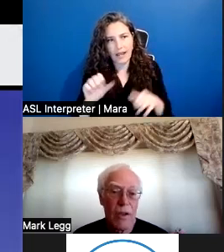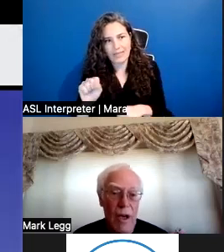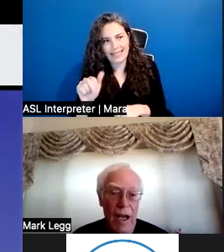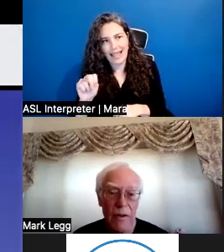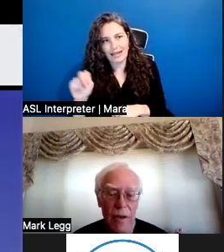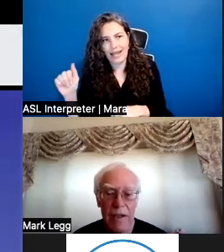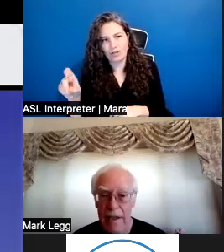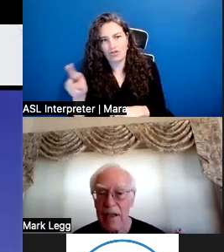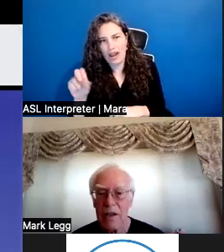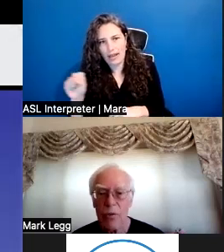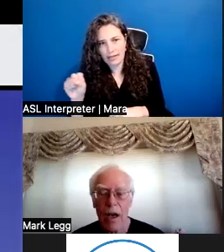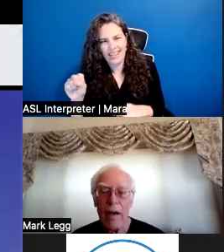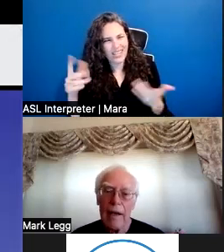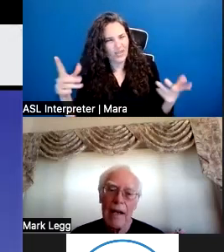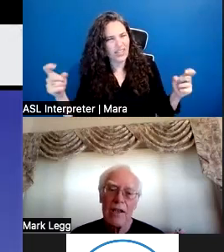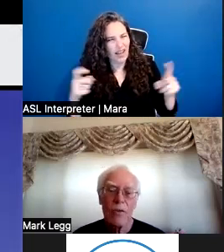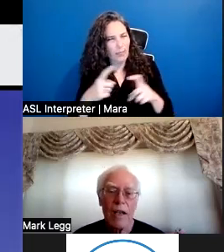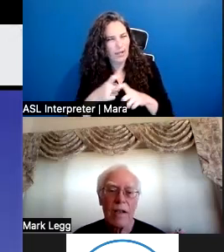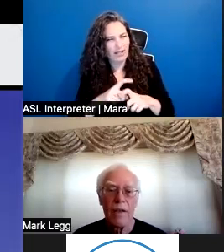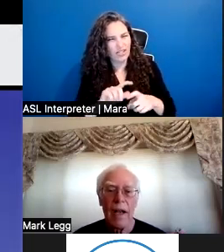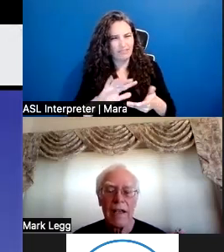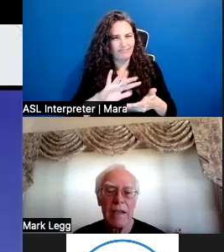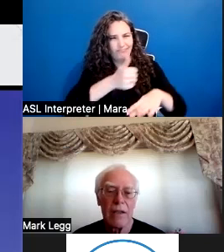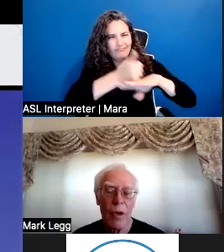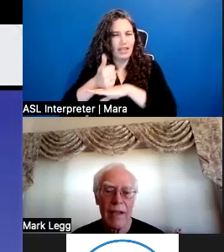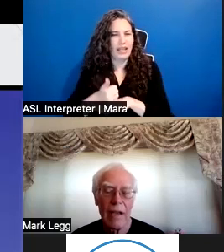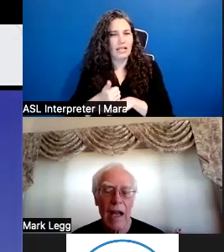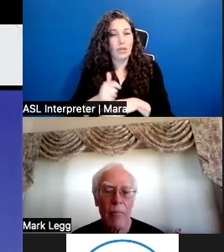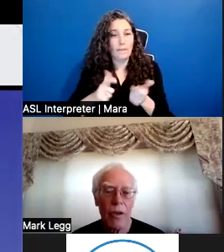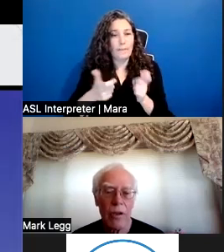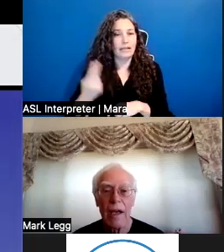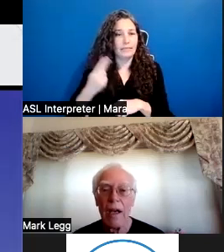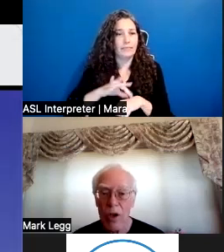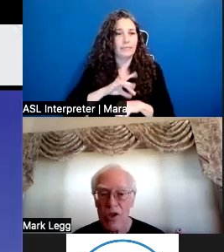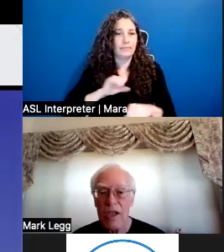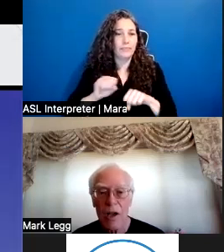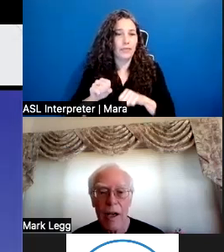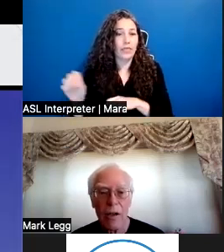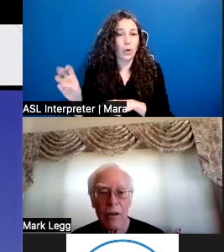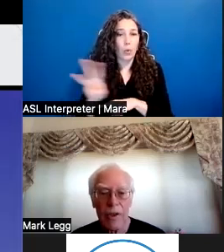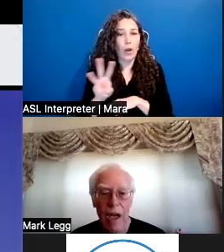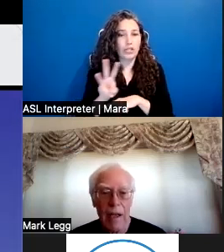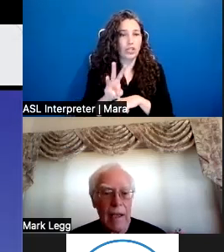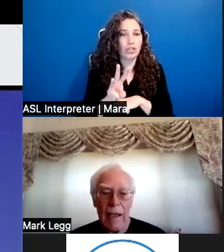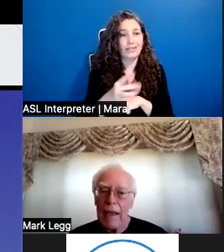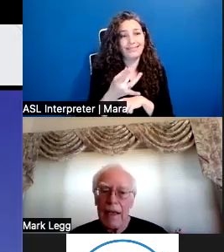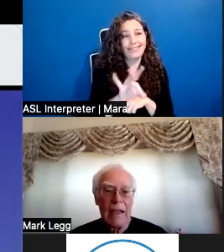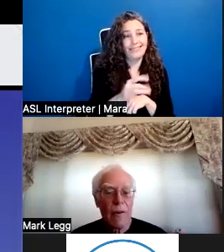the western transverse ranges since 1812, and just west of there, the 1927 Lompoc earthquake, which did generate a local